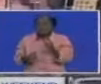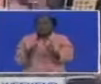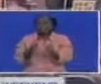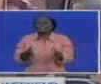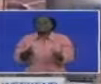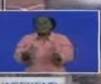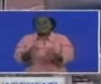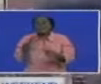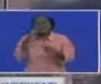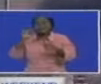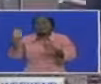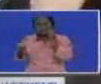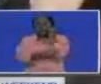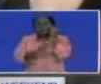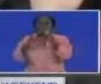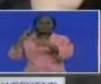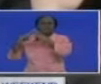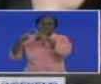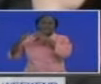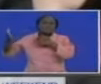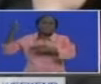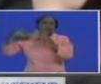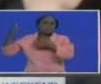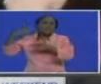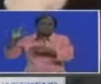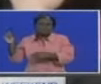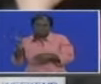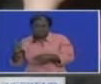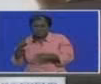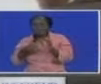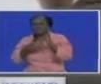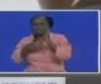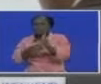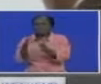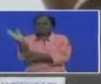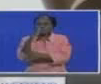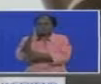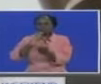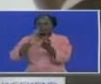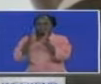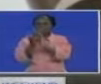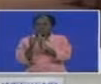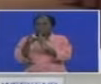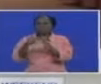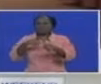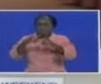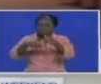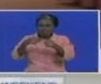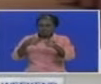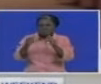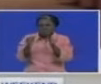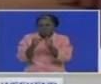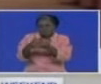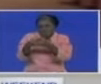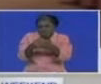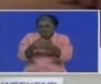country's interests. His predecessors all chose a subtle diplomatic approach that maintained Kenya's close ties with the West